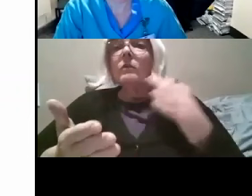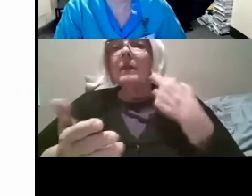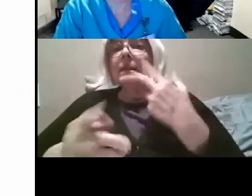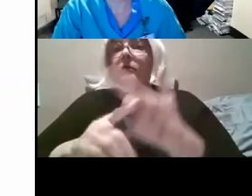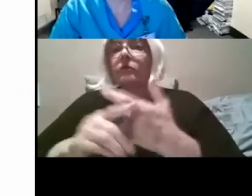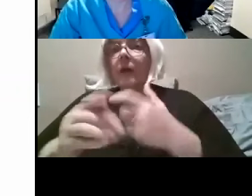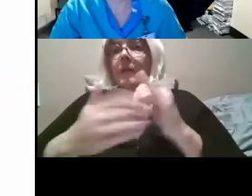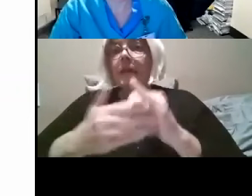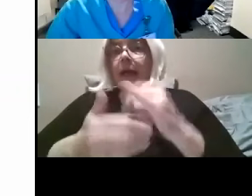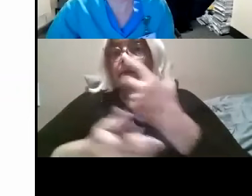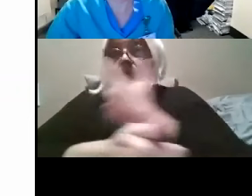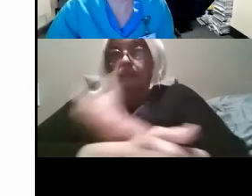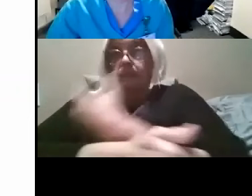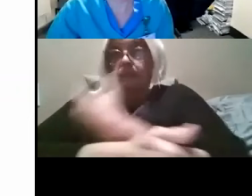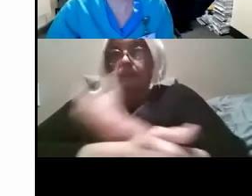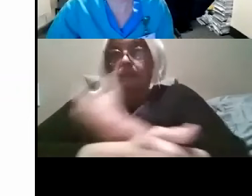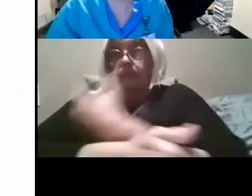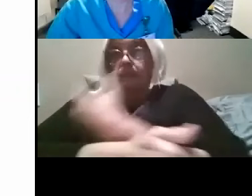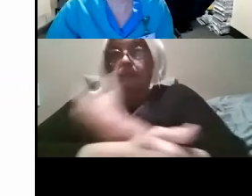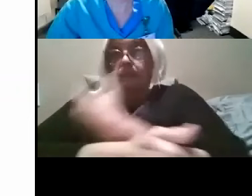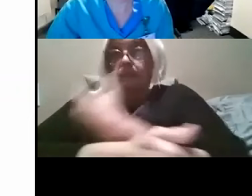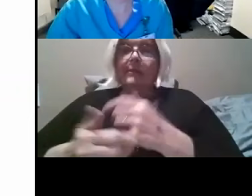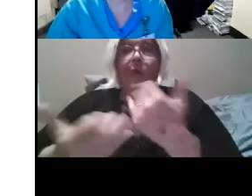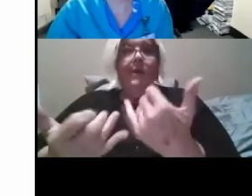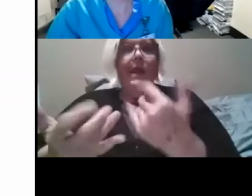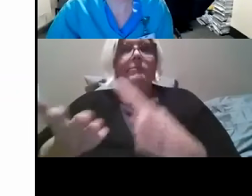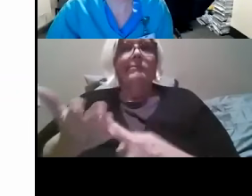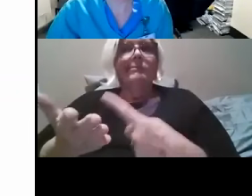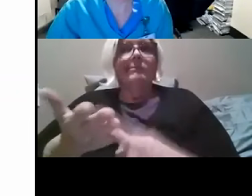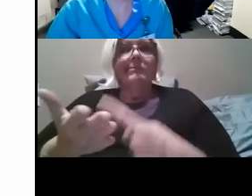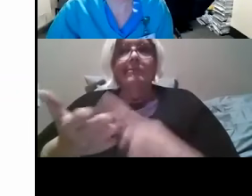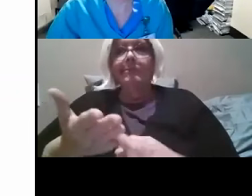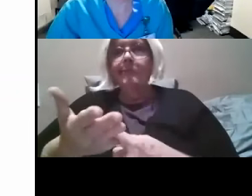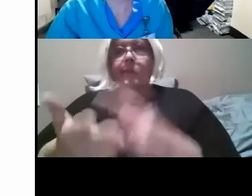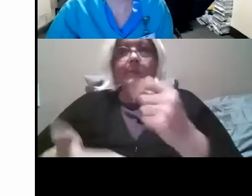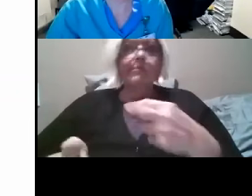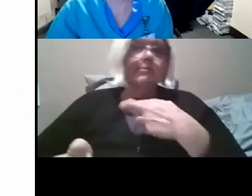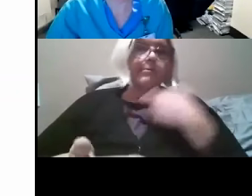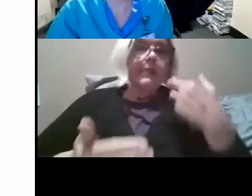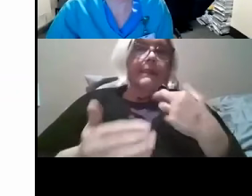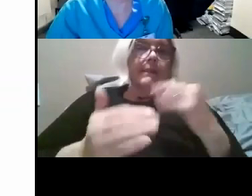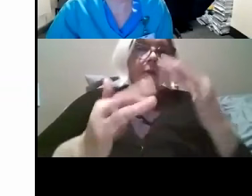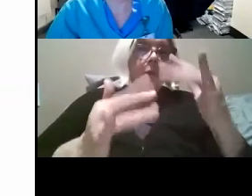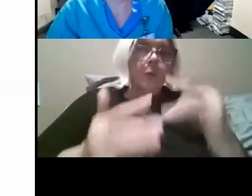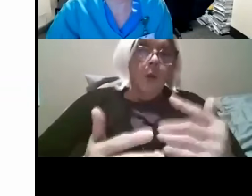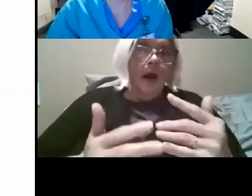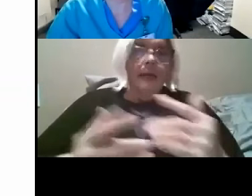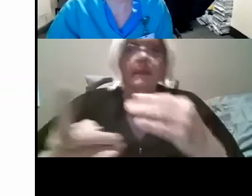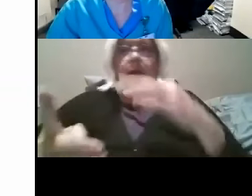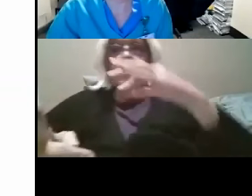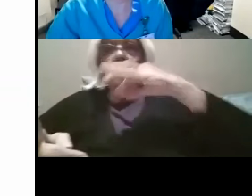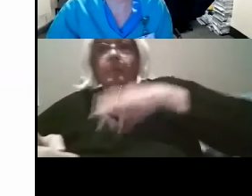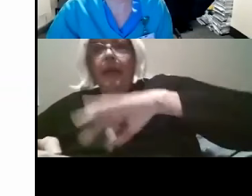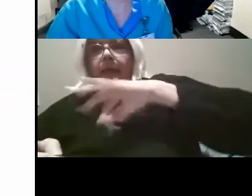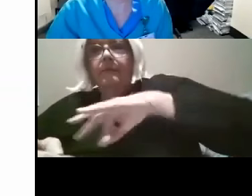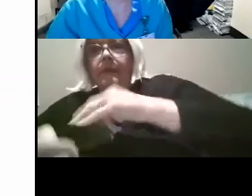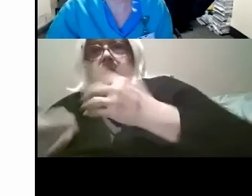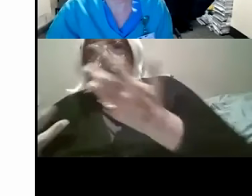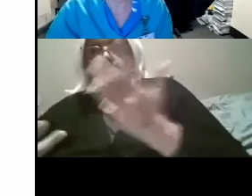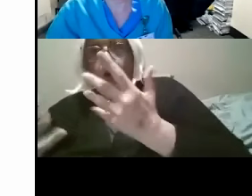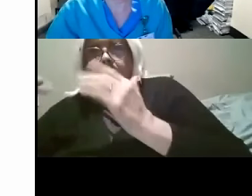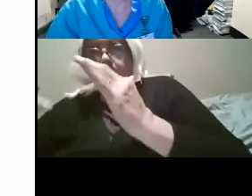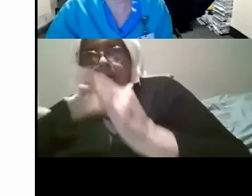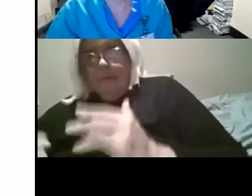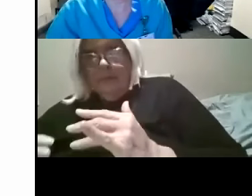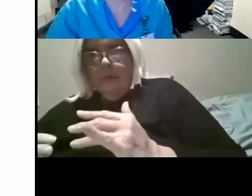the risks and benefits of vaccine versus a COVID infection, especially right now. So what are the risks of getting COVID, and what are the risks of a COVID